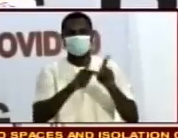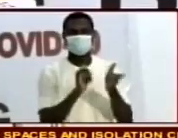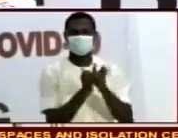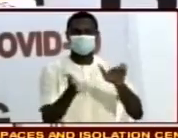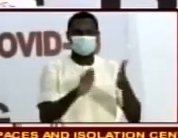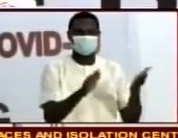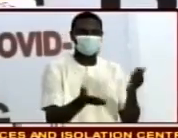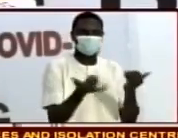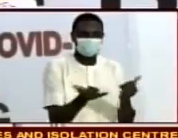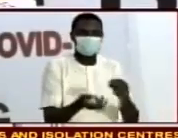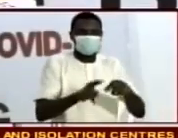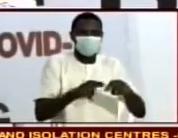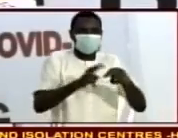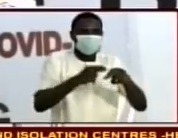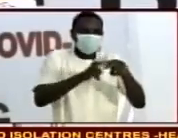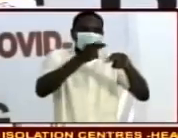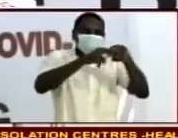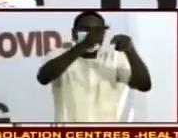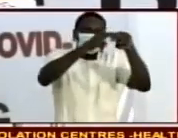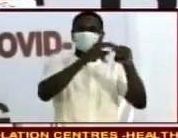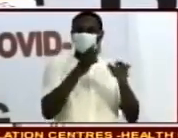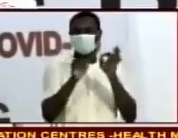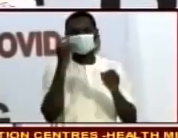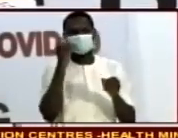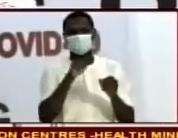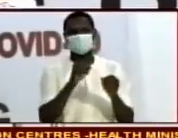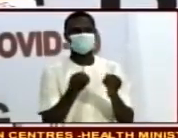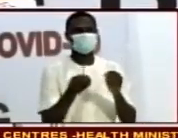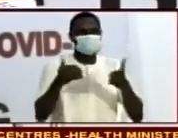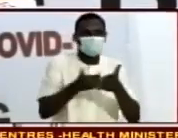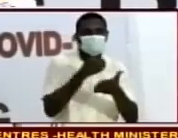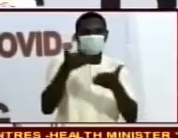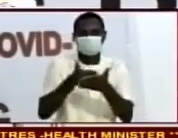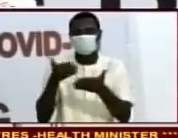of new cases, a large number of